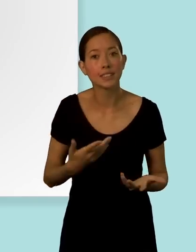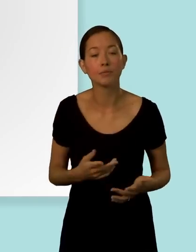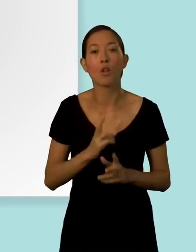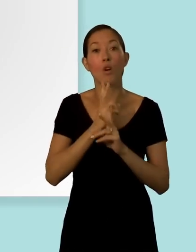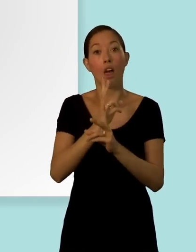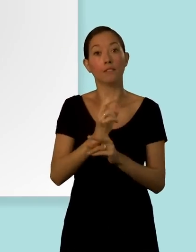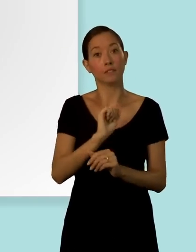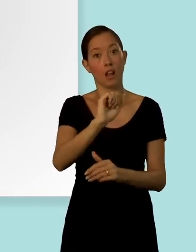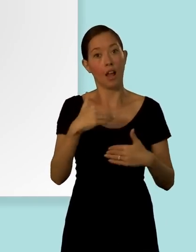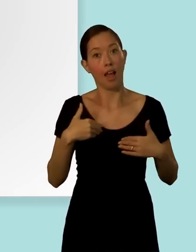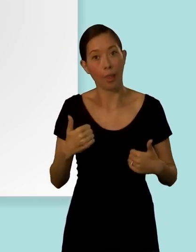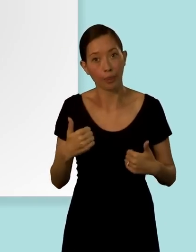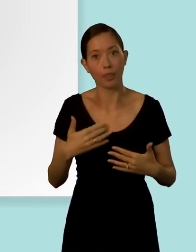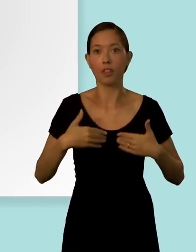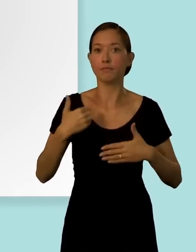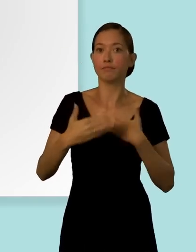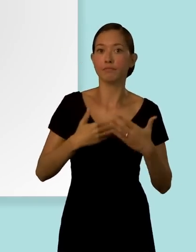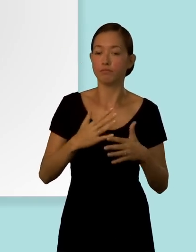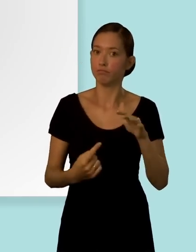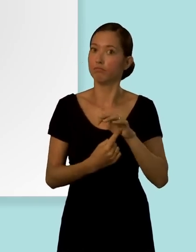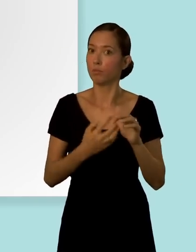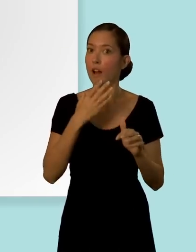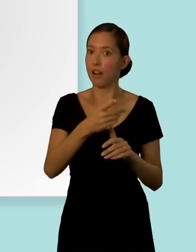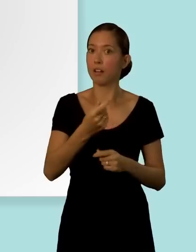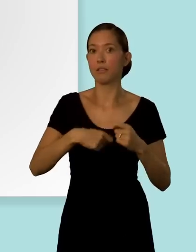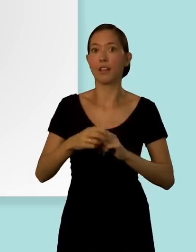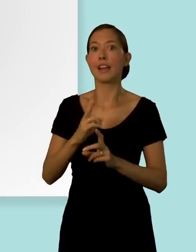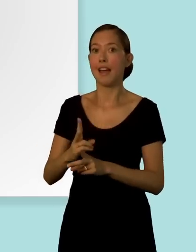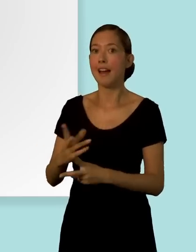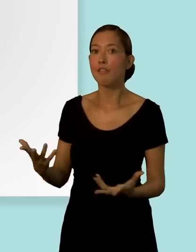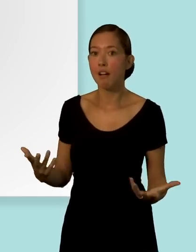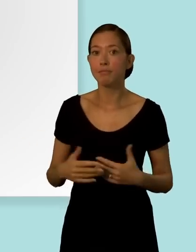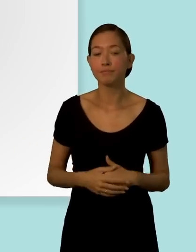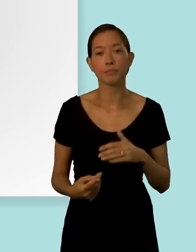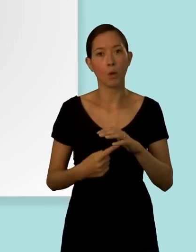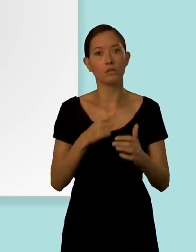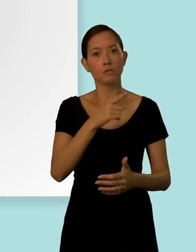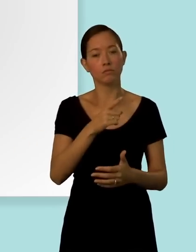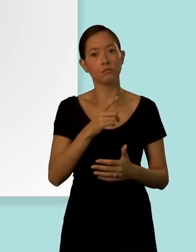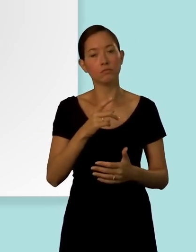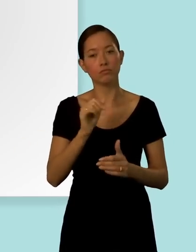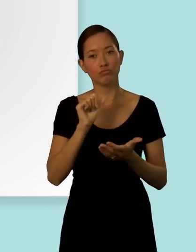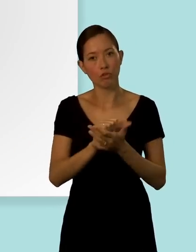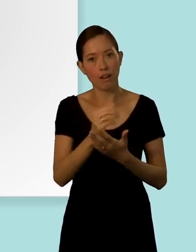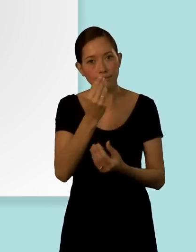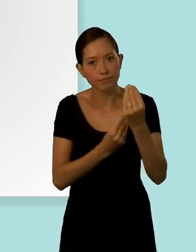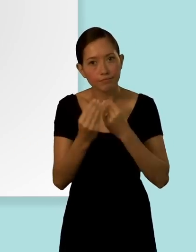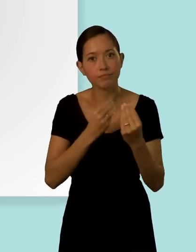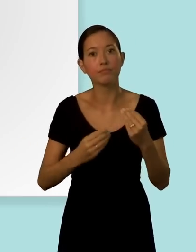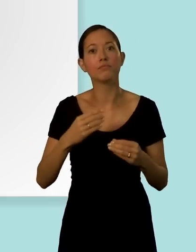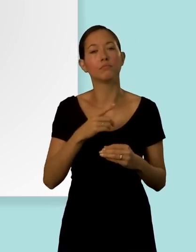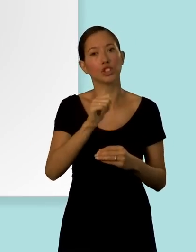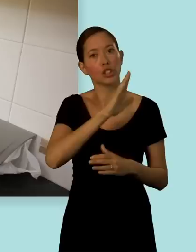and organisations such as Alzheimer's Society. Looking after your own health and well-being is vital when you're a